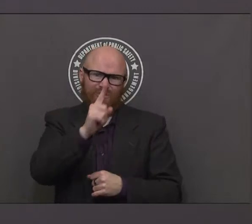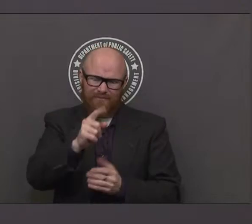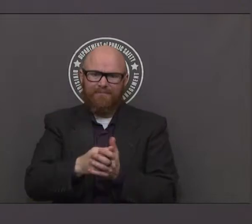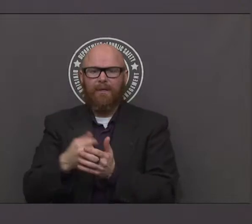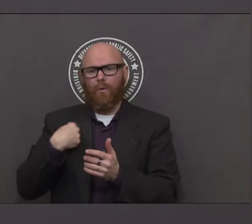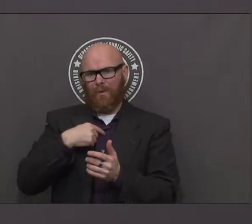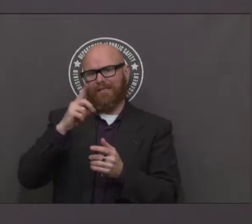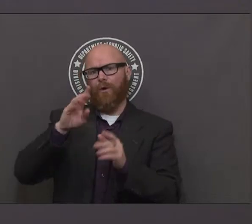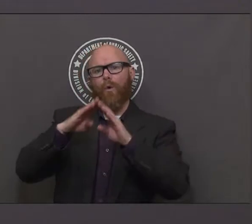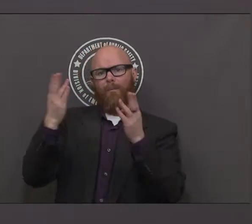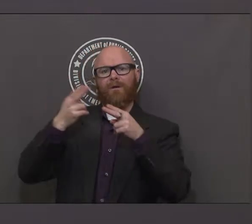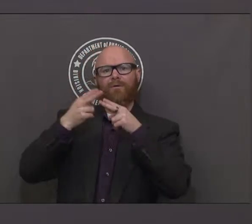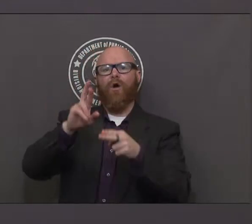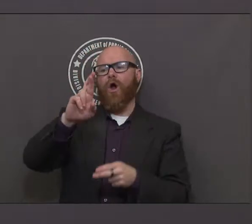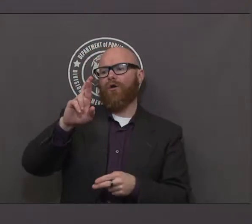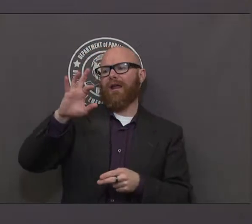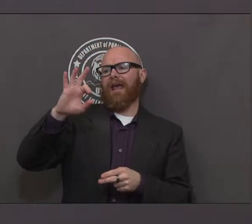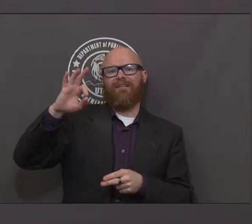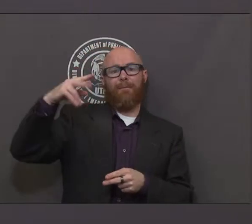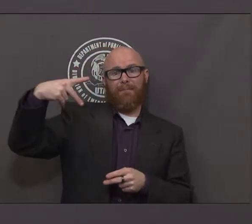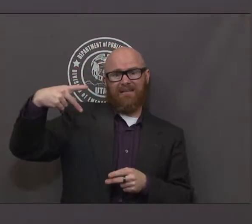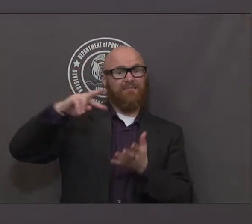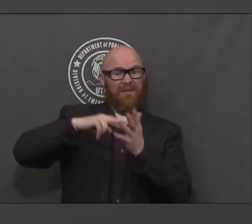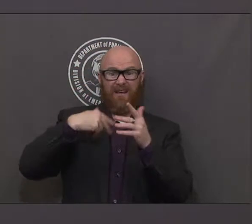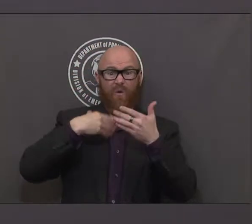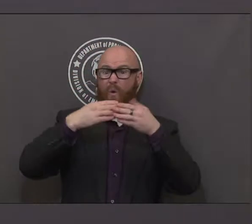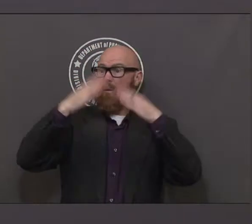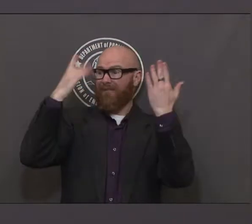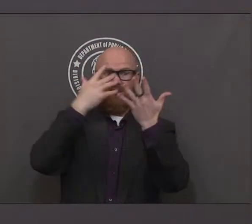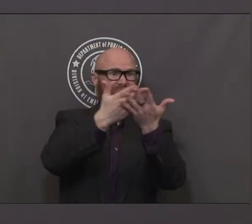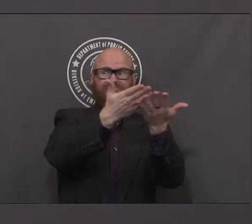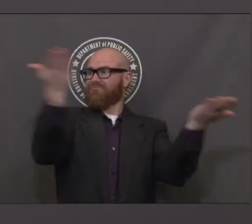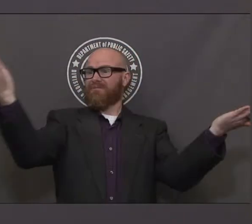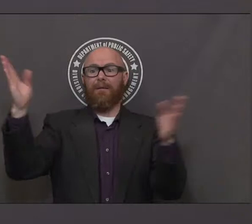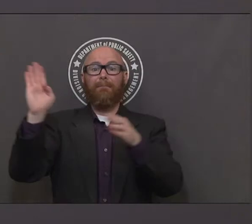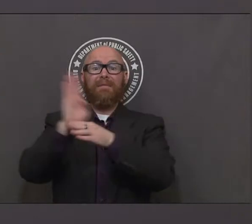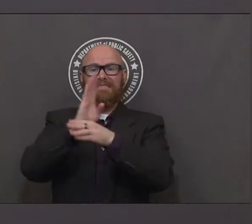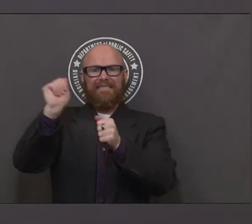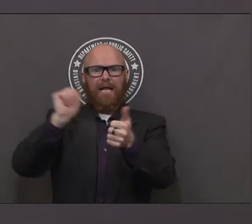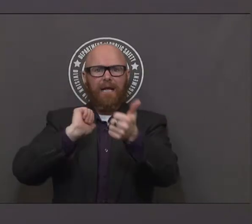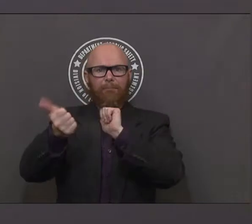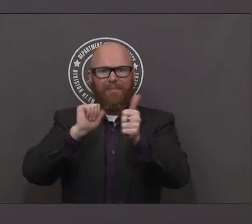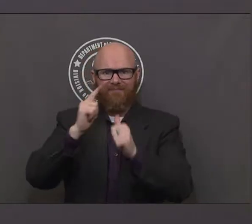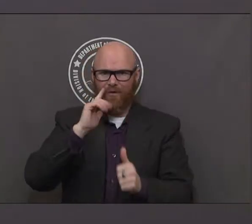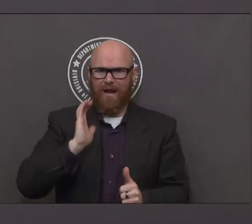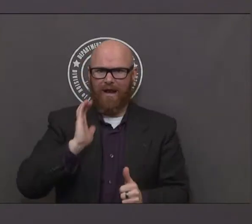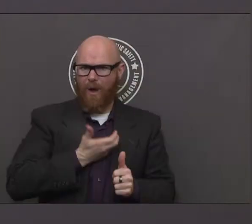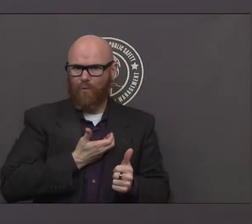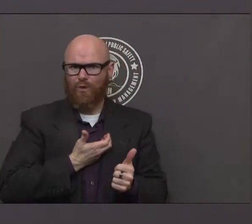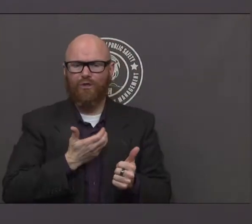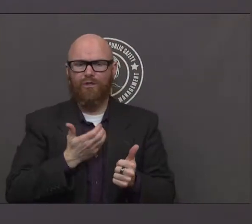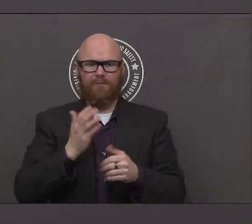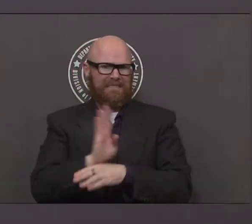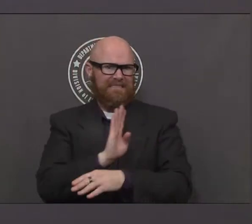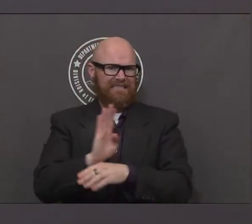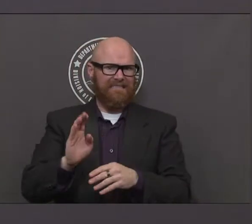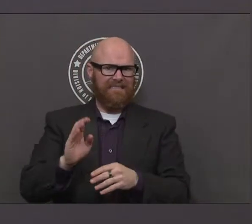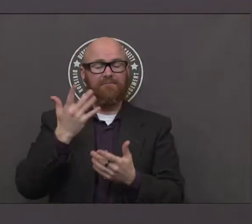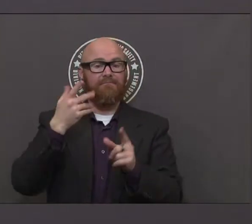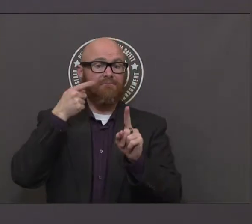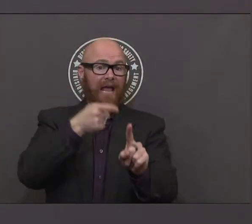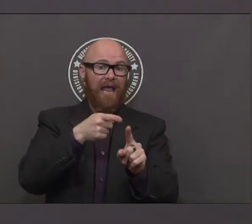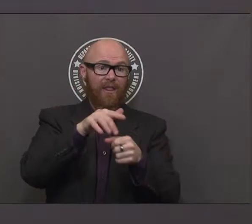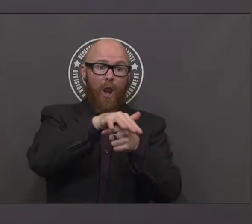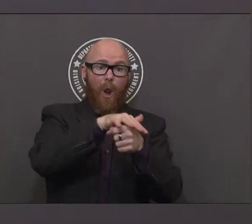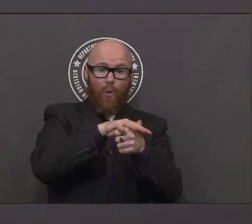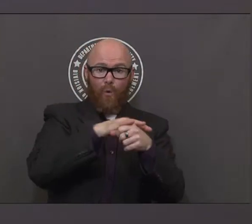an RFP. We allowed everybody to come in and compete for that, knowing that at some point, either at the local